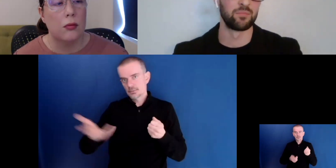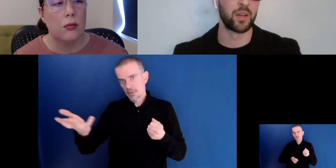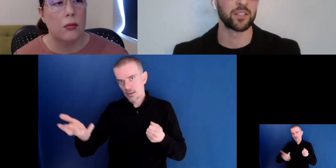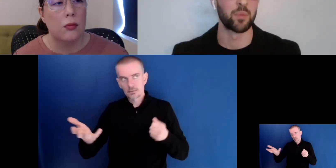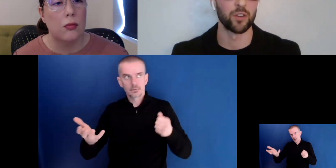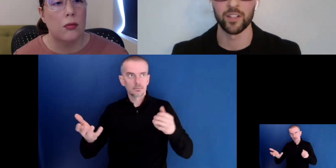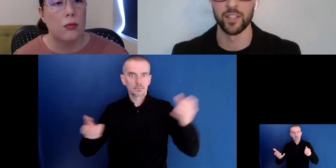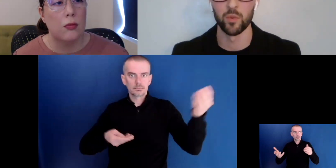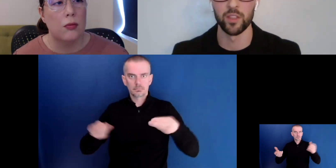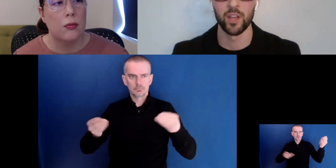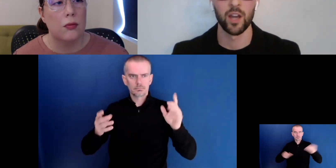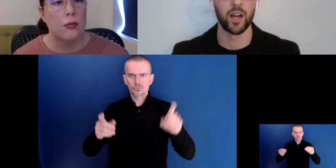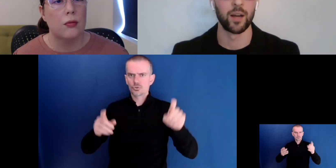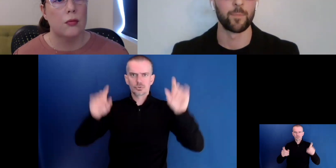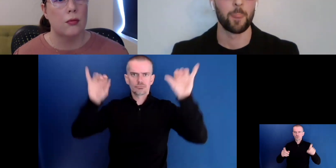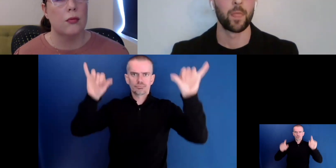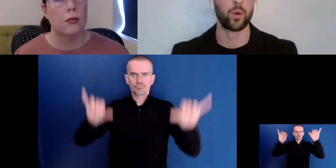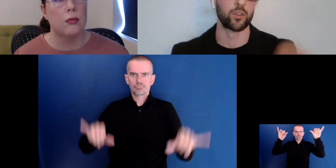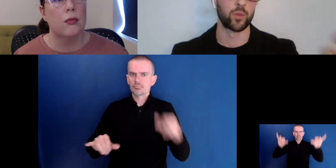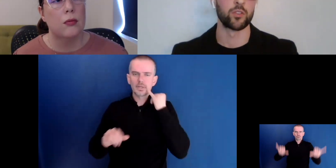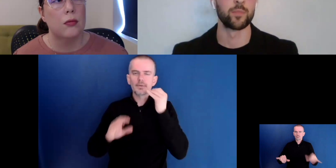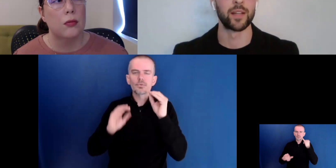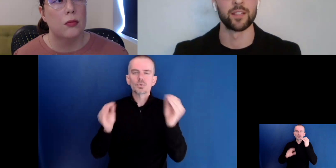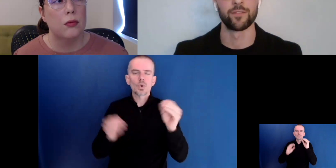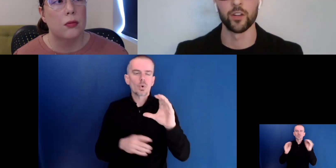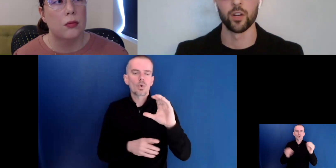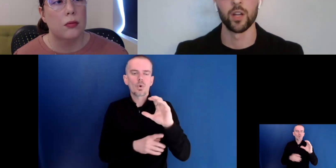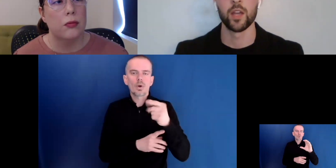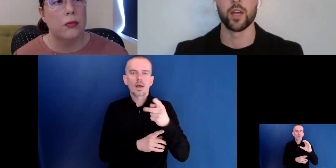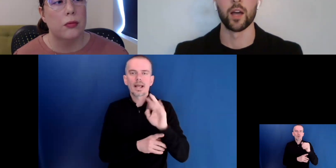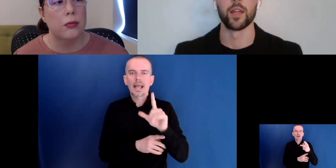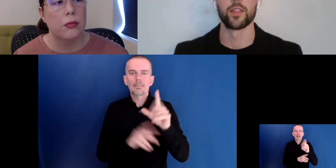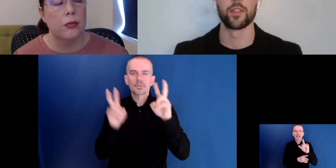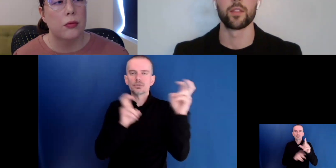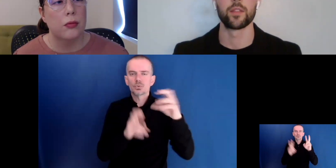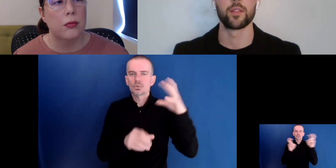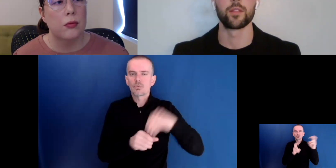should align basically perfectly with what you're submitting to the funder.